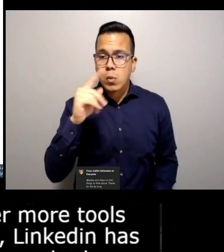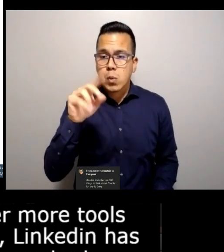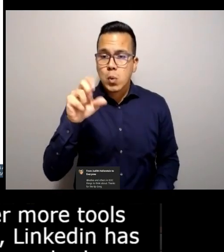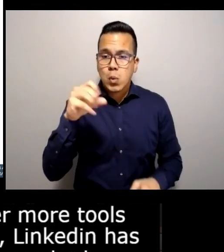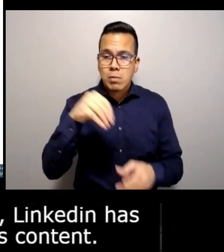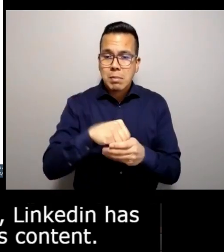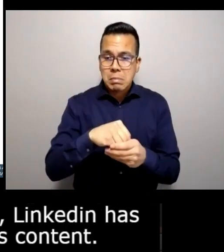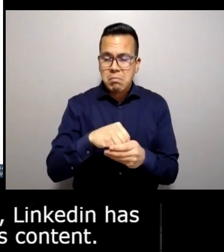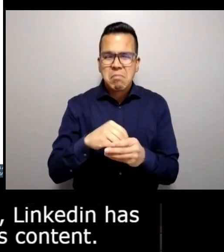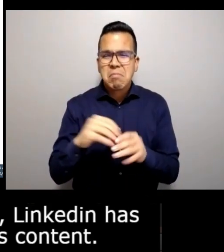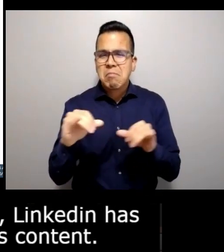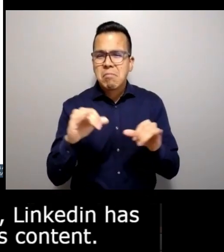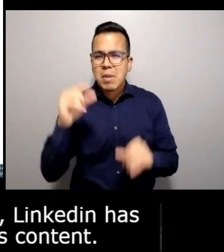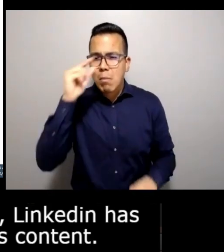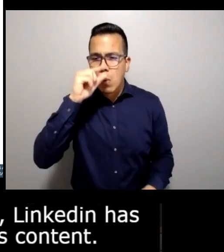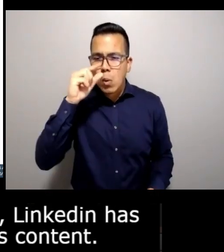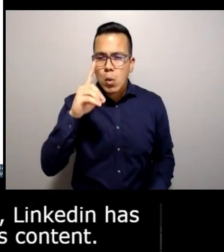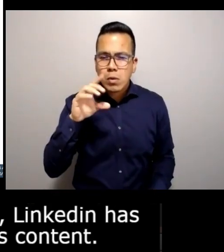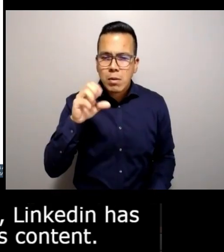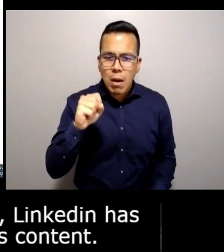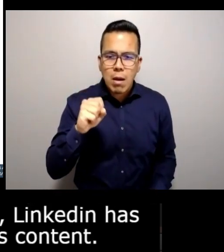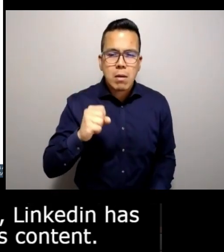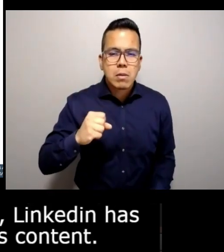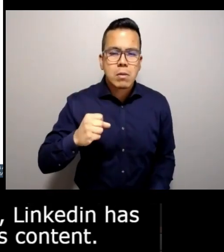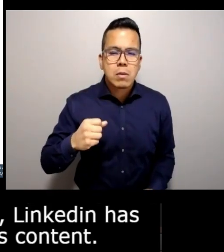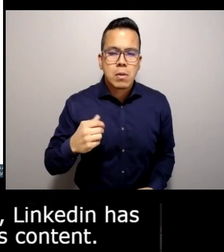might find in Google Docs or in